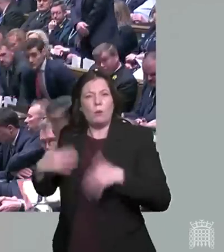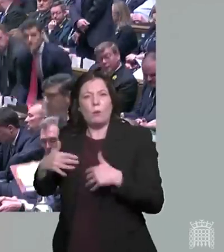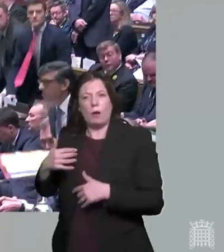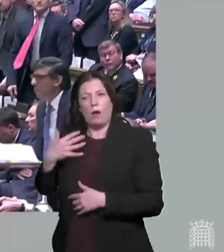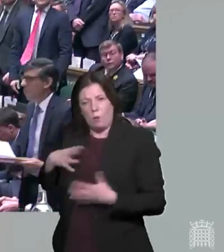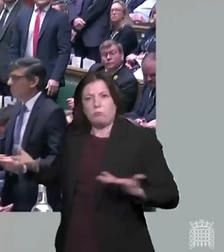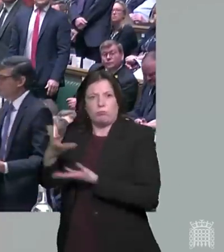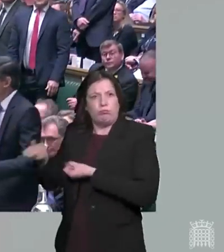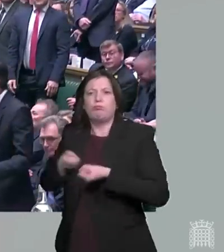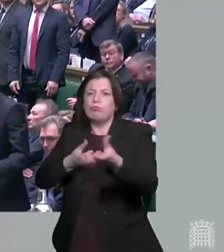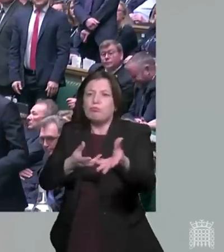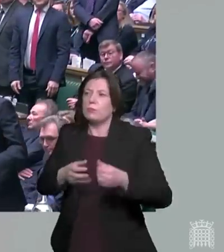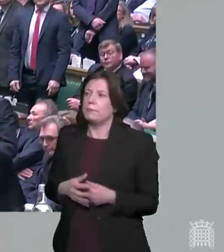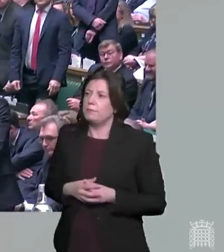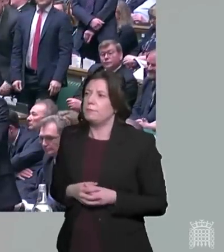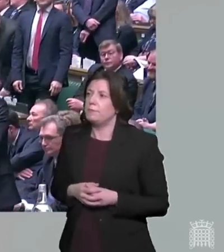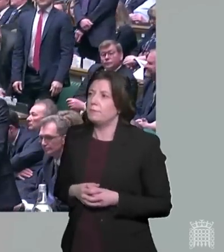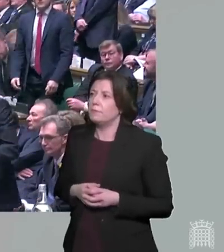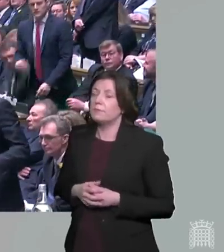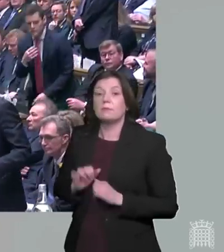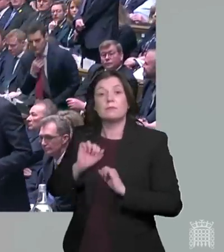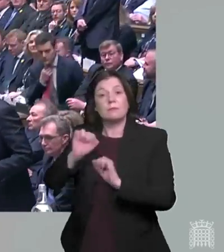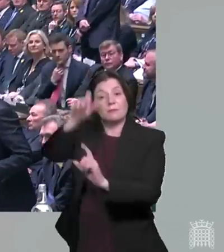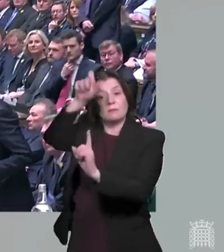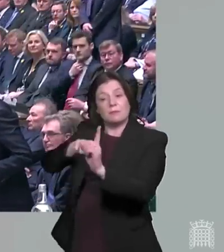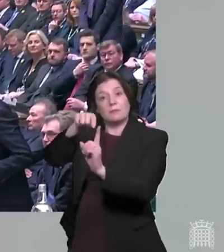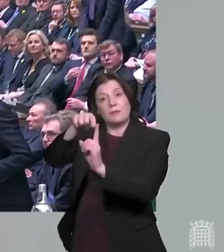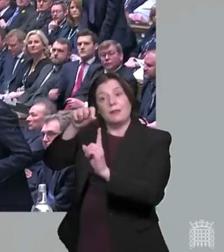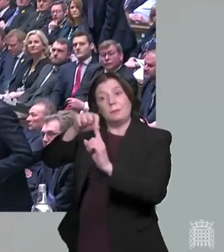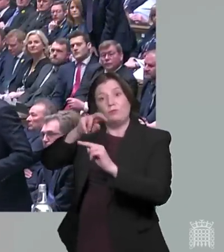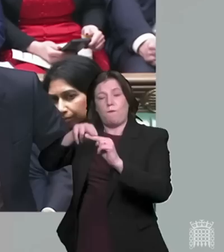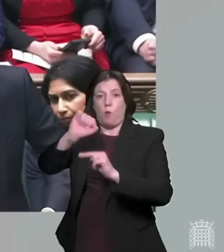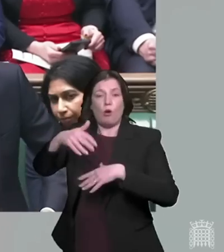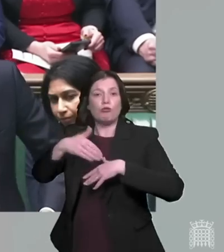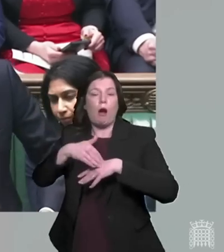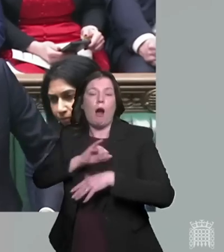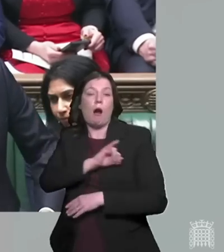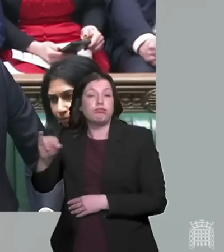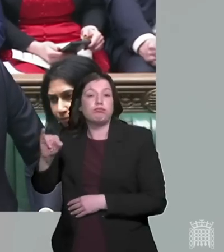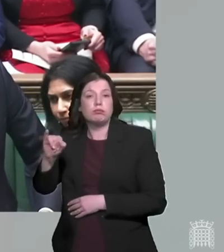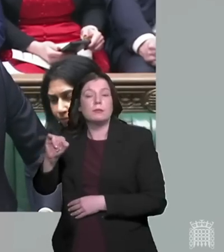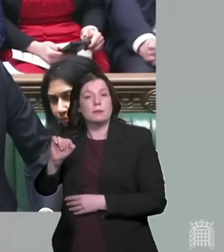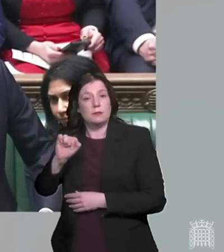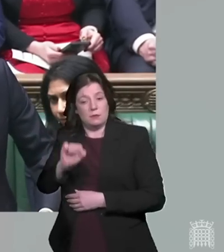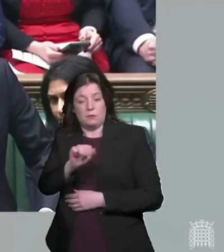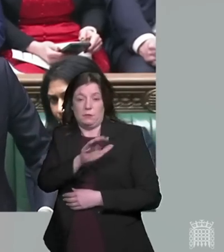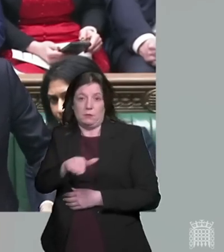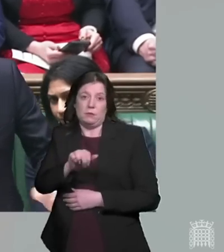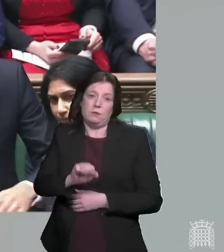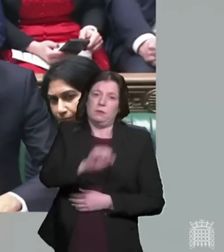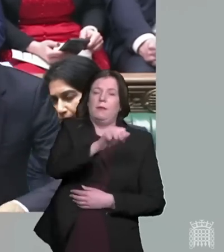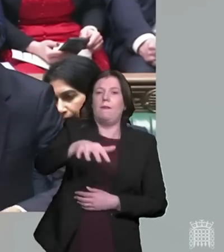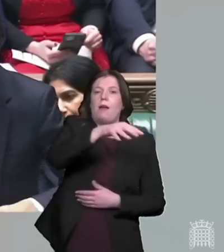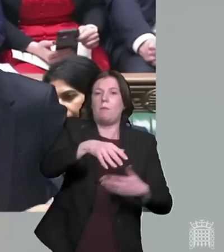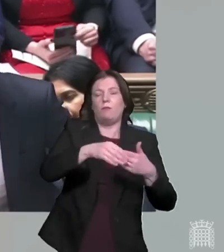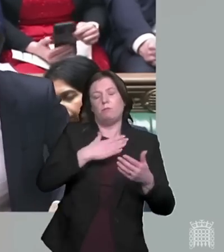Yeah. Well, Mr. Speaker, Pitchfork's crimes were heinous, and our thoughts remain with Linda and Dawn's friends and family.